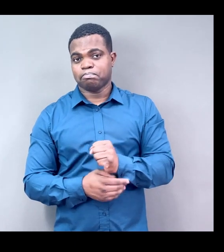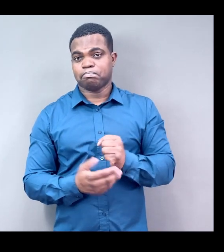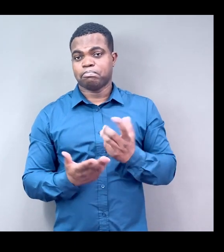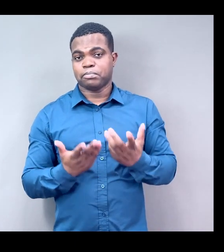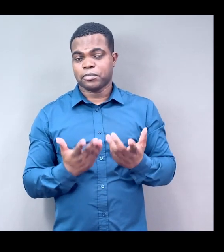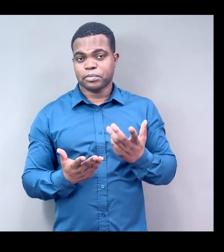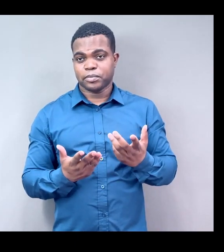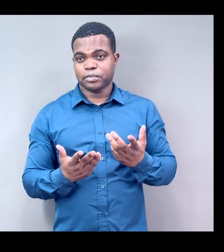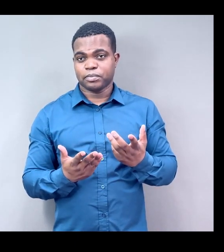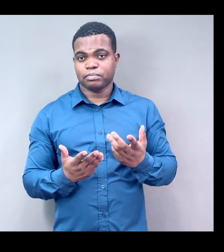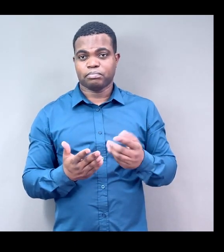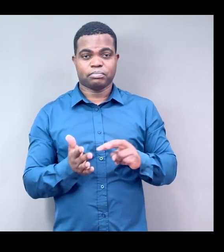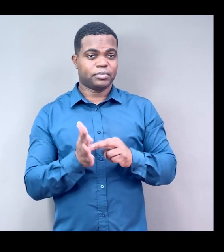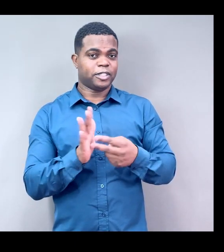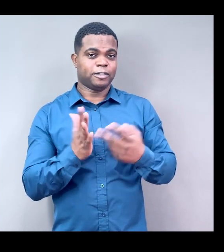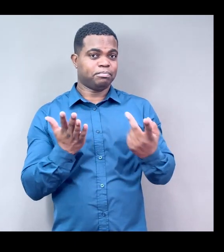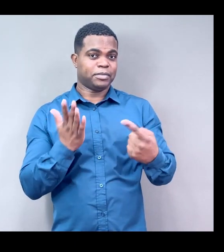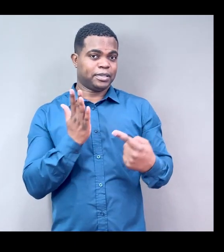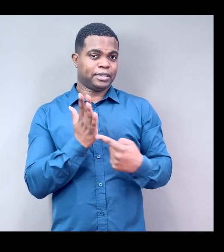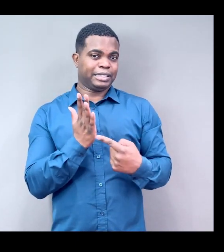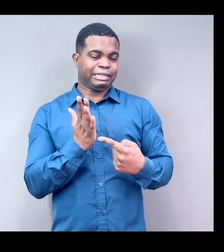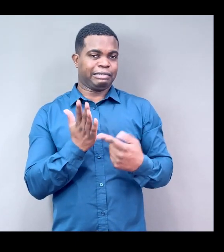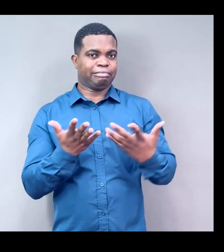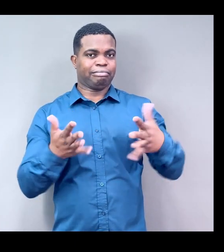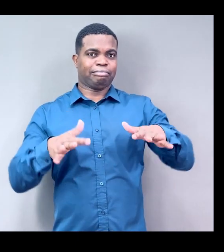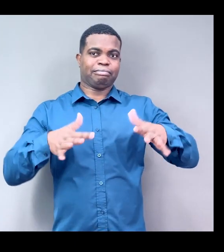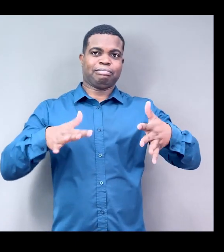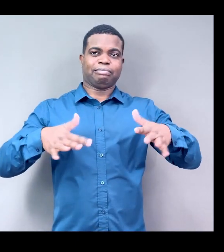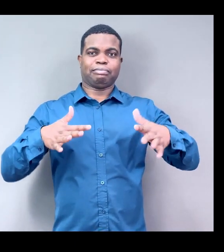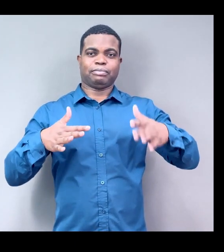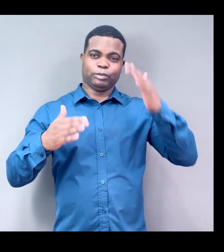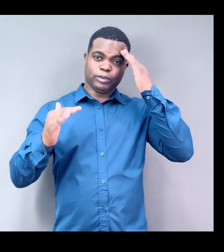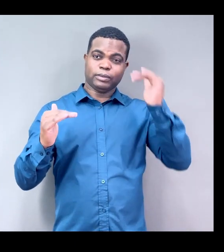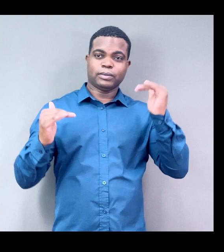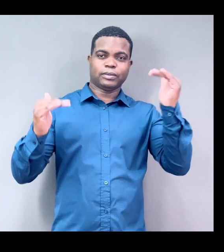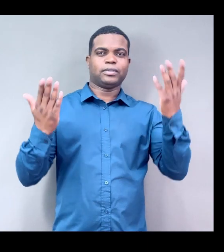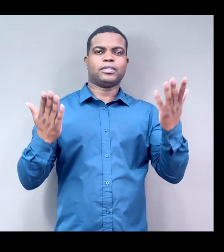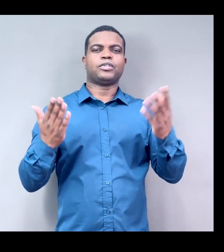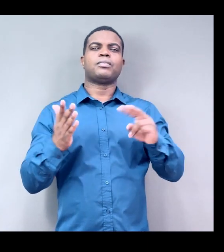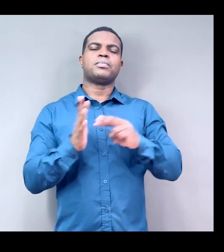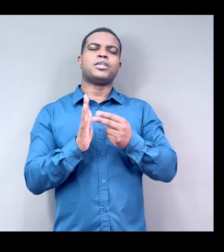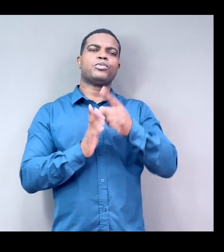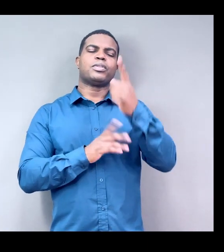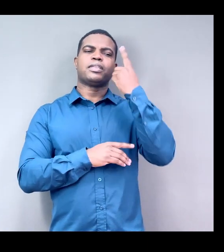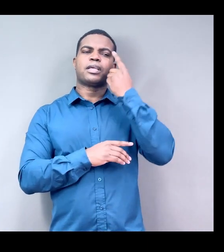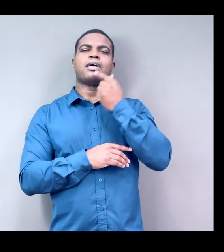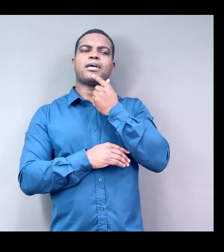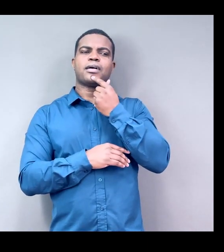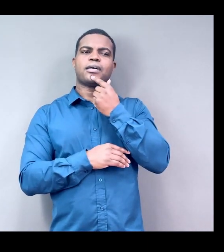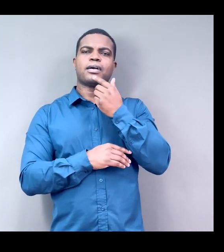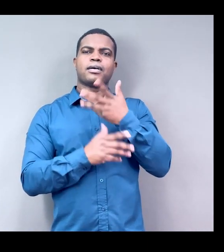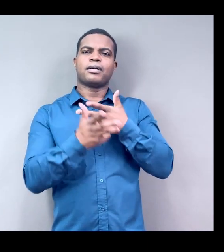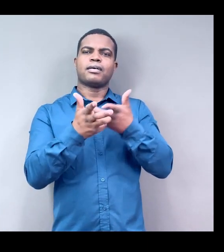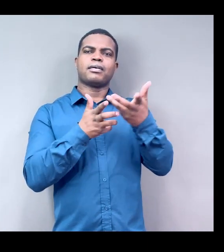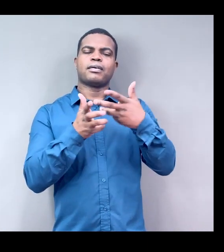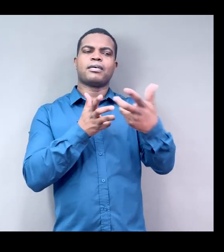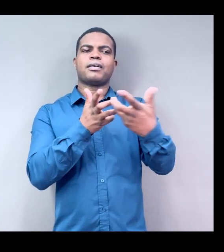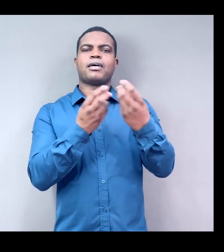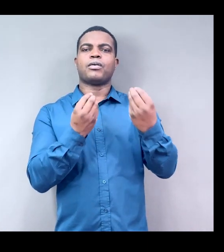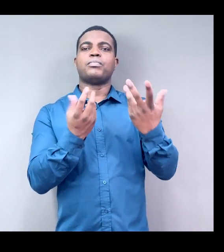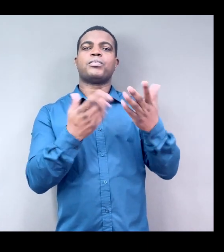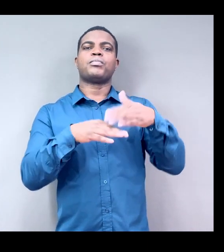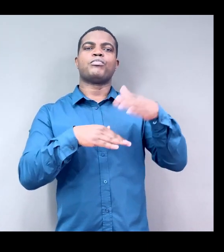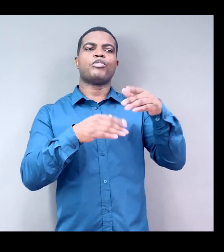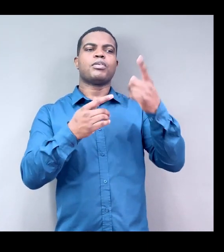audience, let's say they are elderly and they are not really tech savvy, that means you are going to